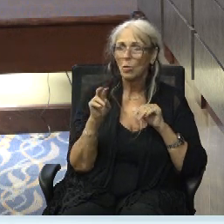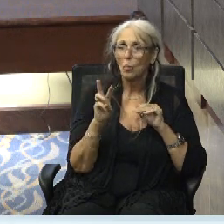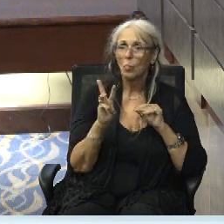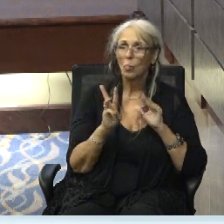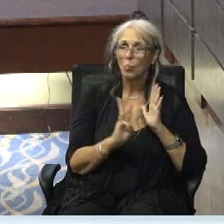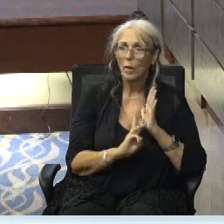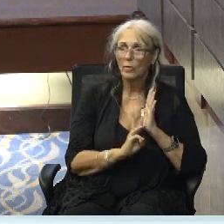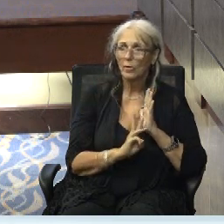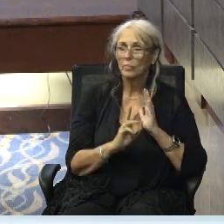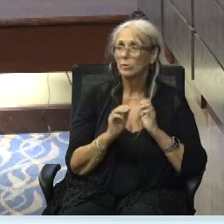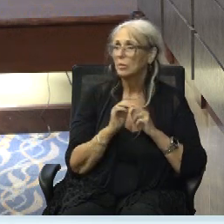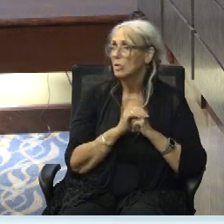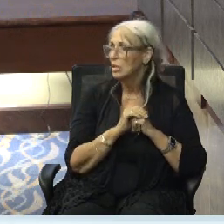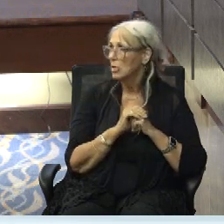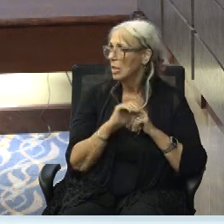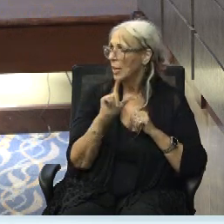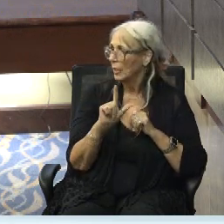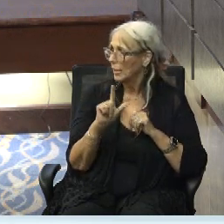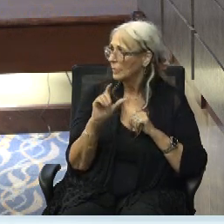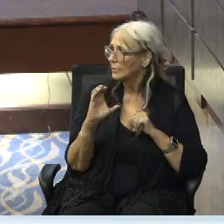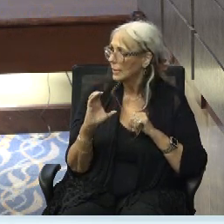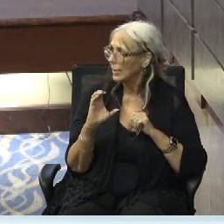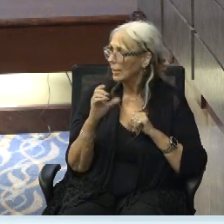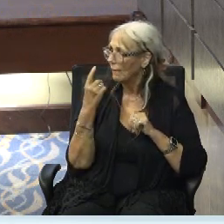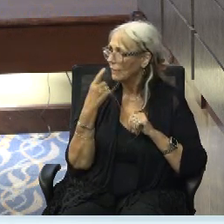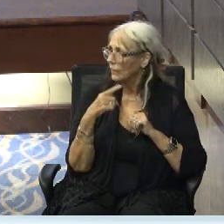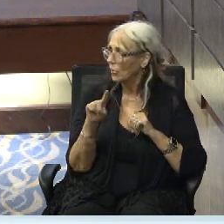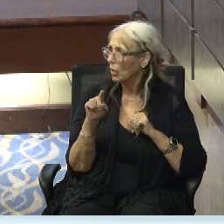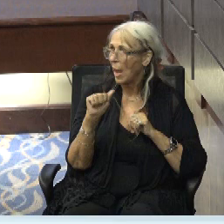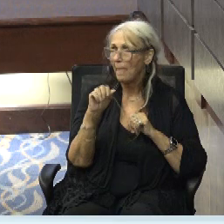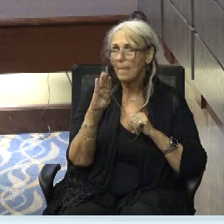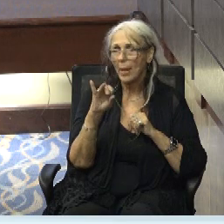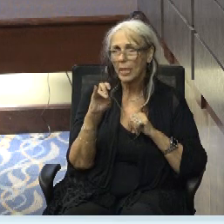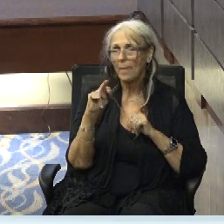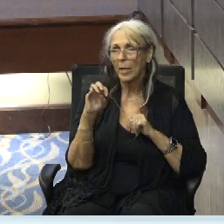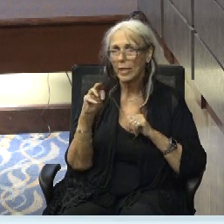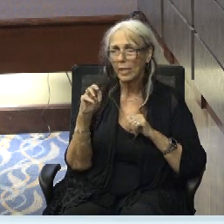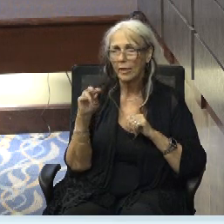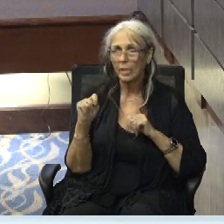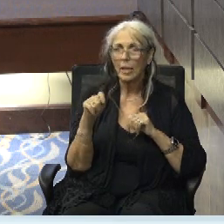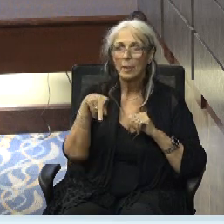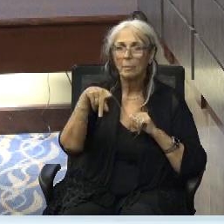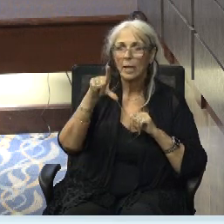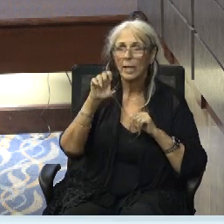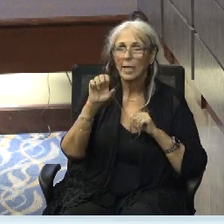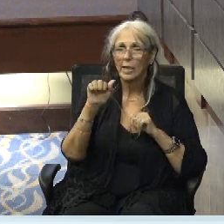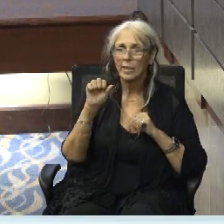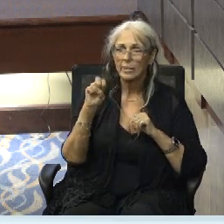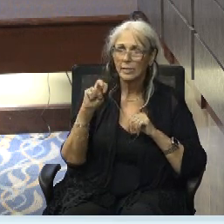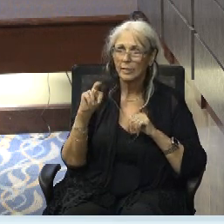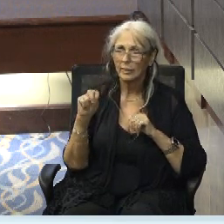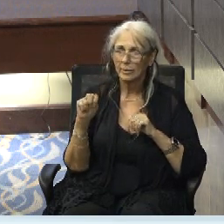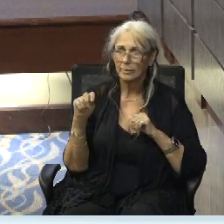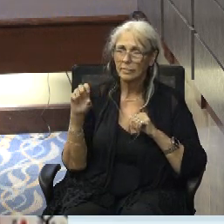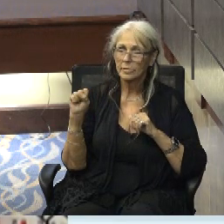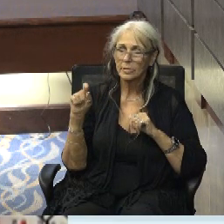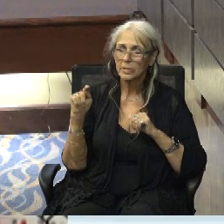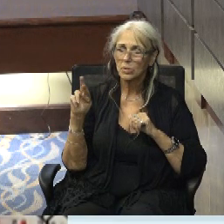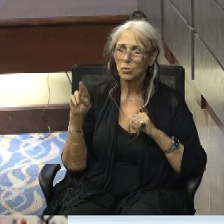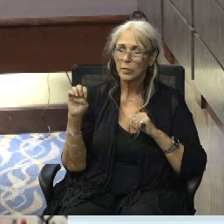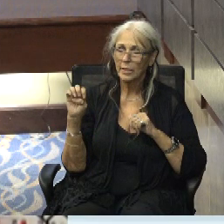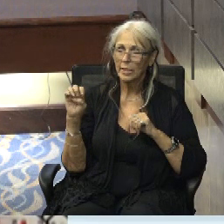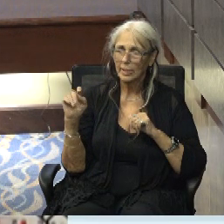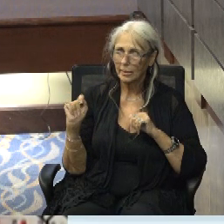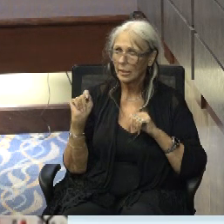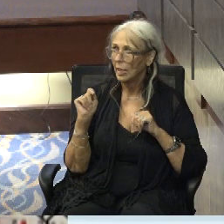BRC Tejas LLC for the abandonment of a portion of Pleasant Street and then some old alley right-of-ways. This